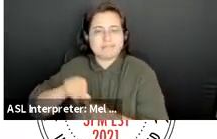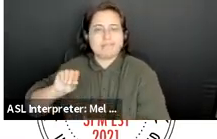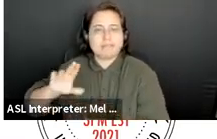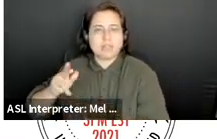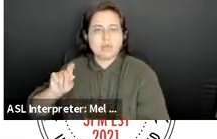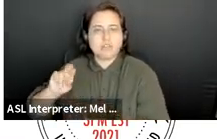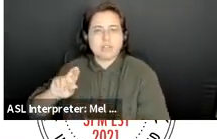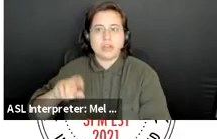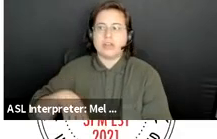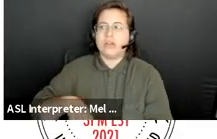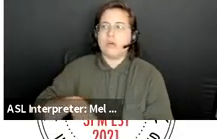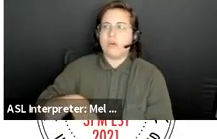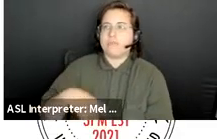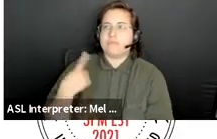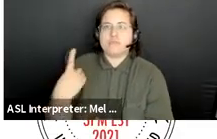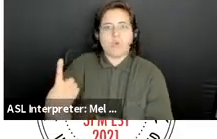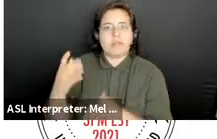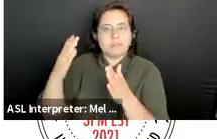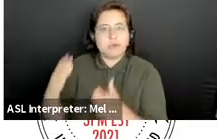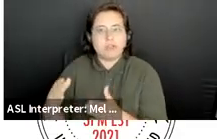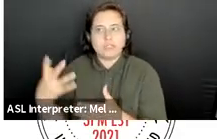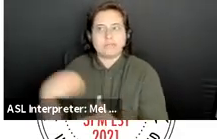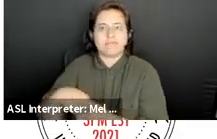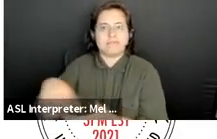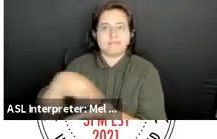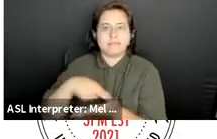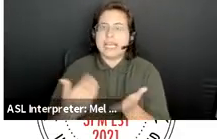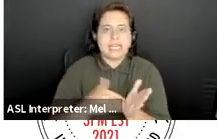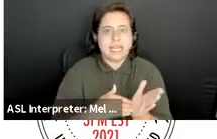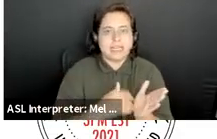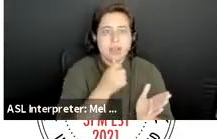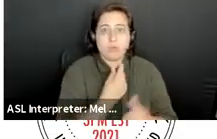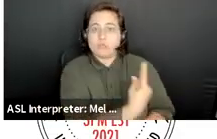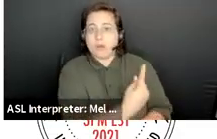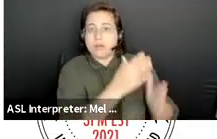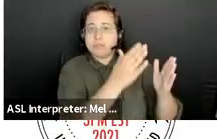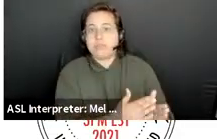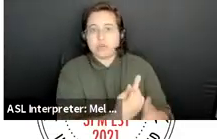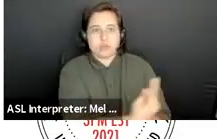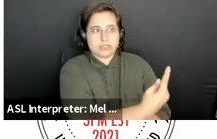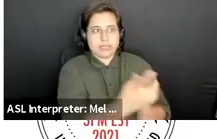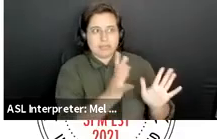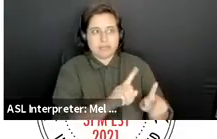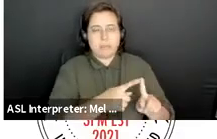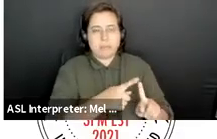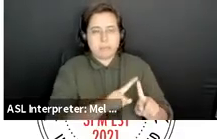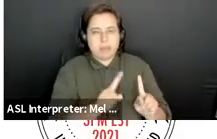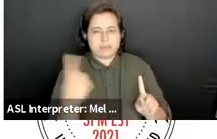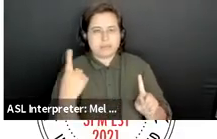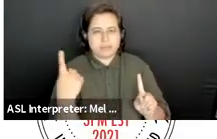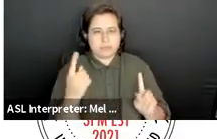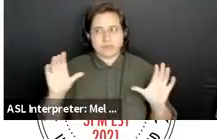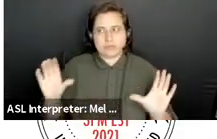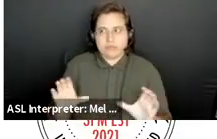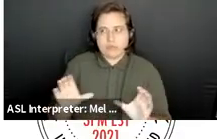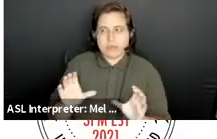an entire troupe. It would not be for someone soloing. Again, that would be the O1B, but someone who's performing as part of